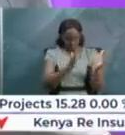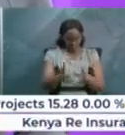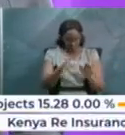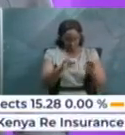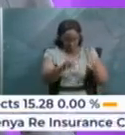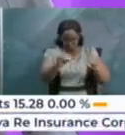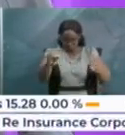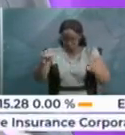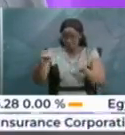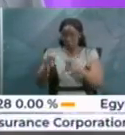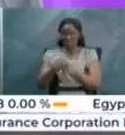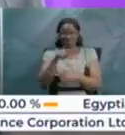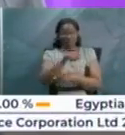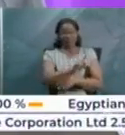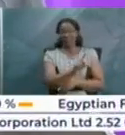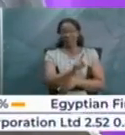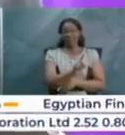he sorts